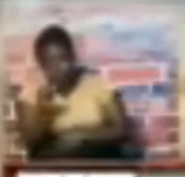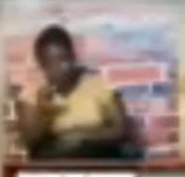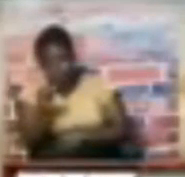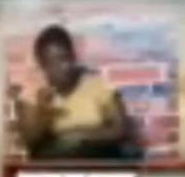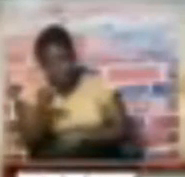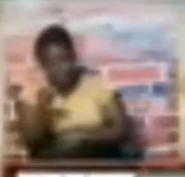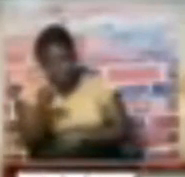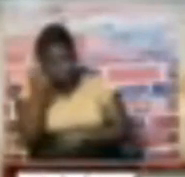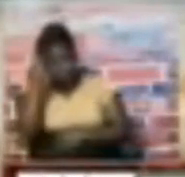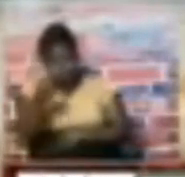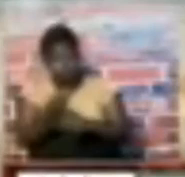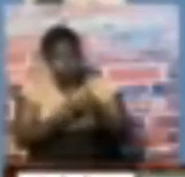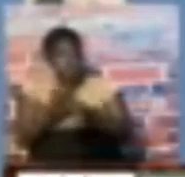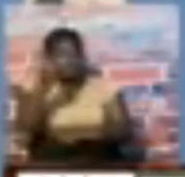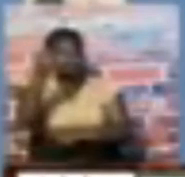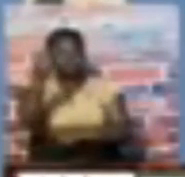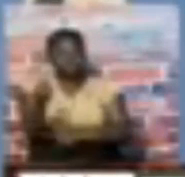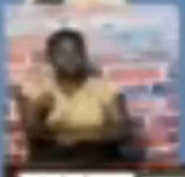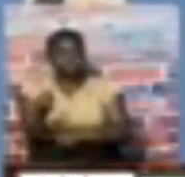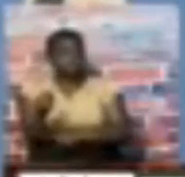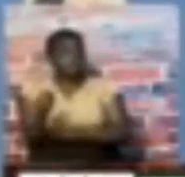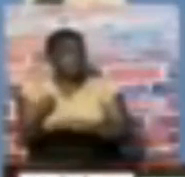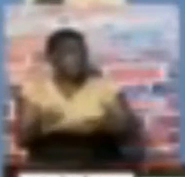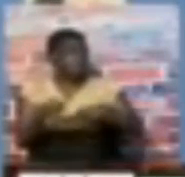for 6 months.